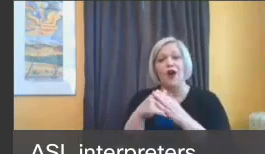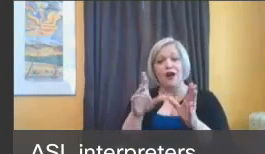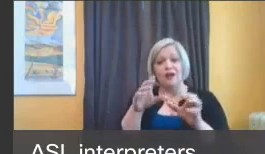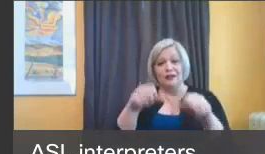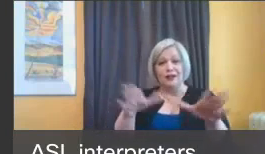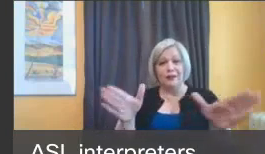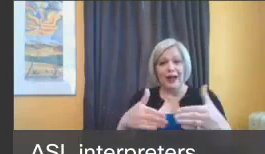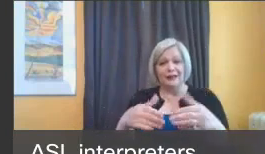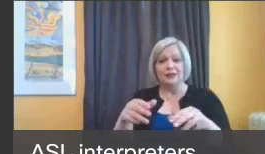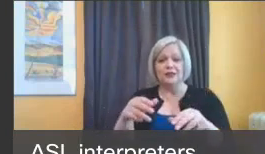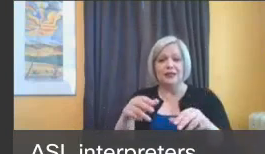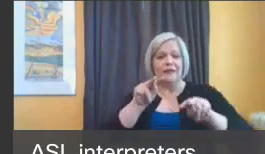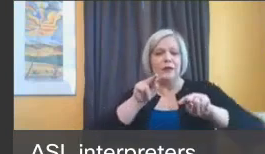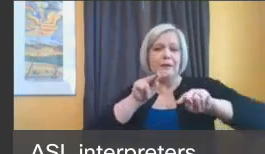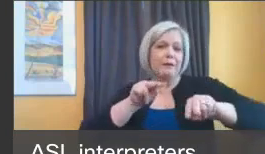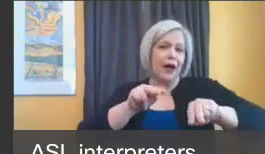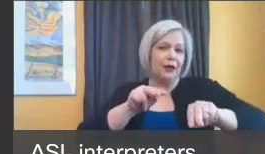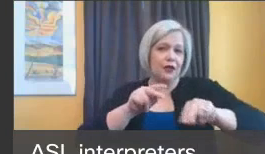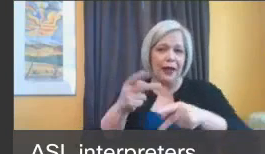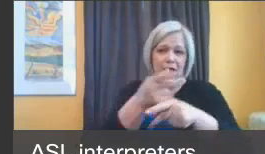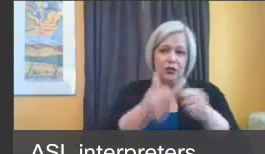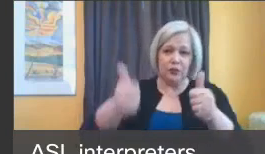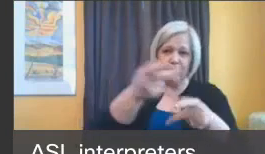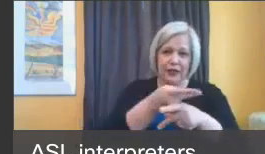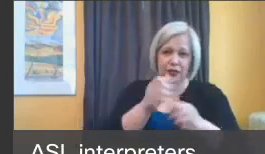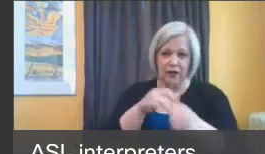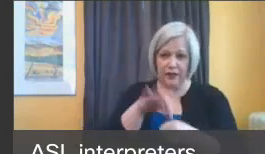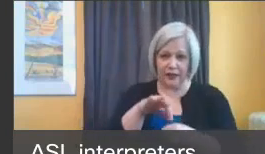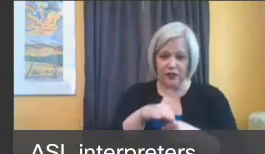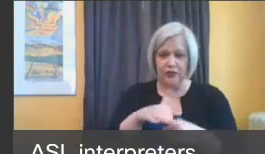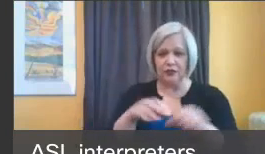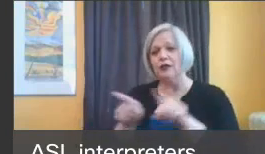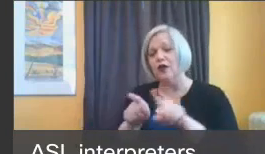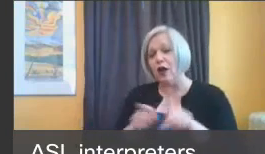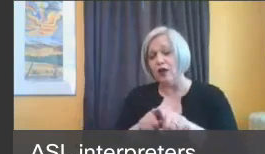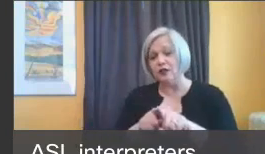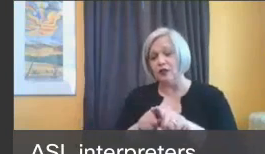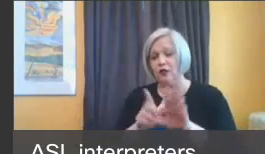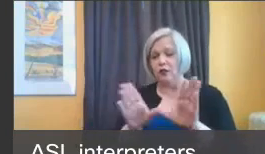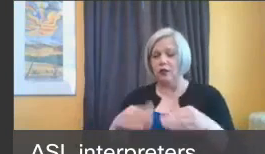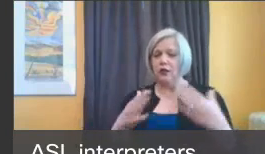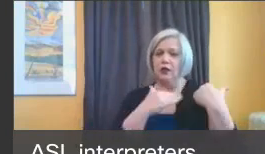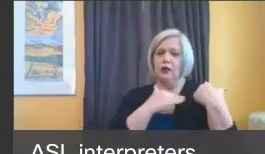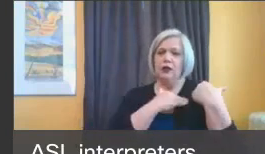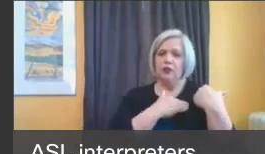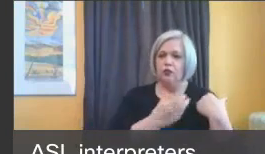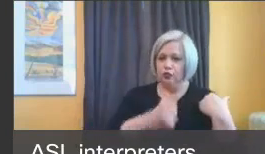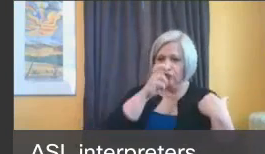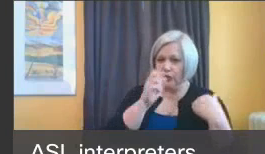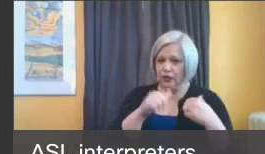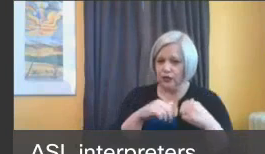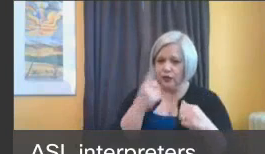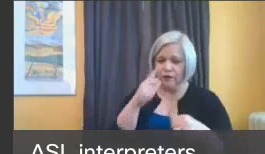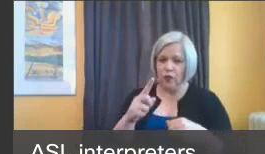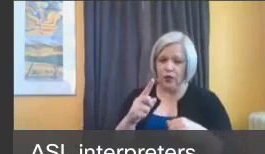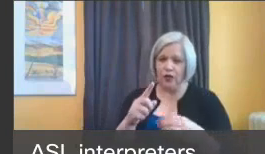monitored by the Supervisor of Elections. SB 90 also imposes significant burdens on the delivery of completed ballots. So the law prohibits